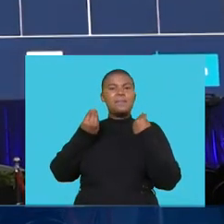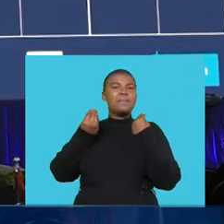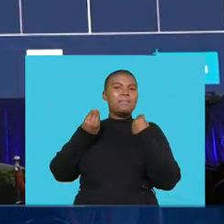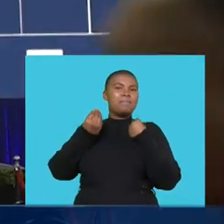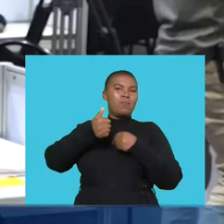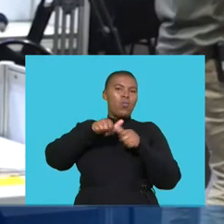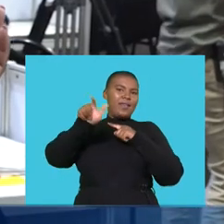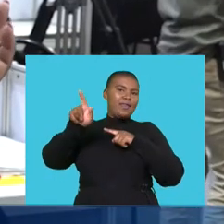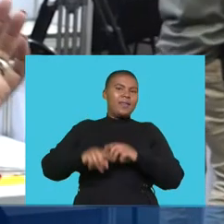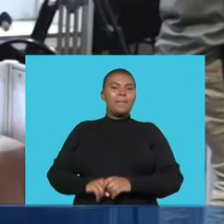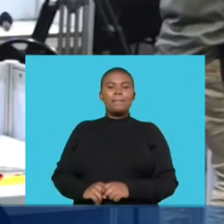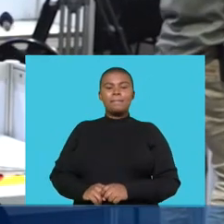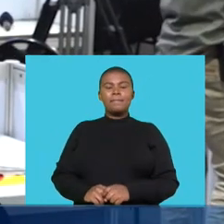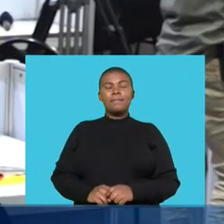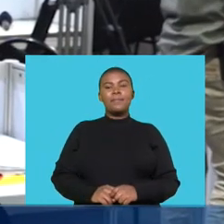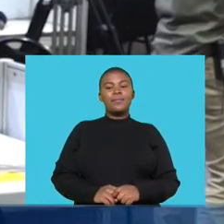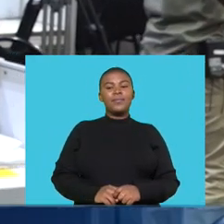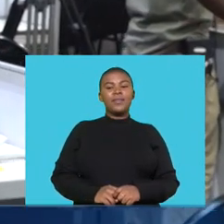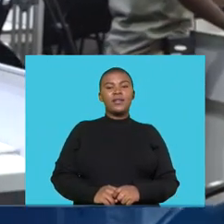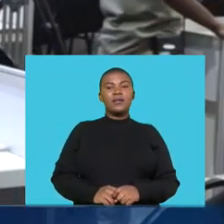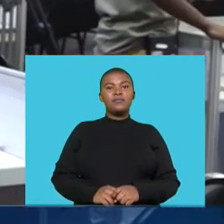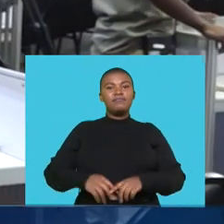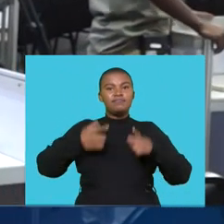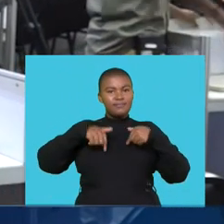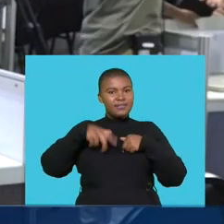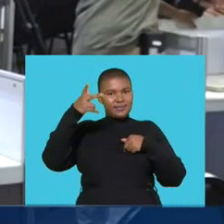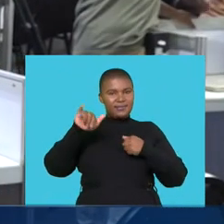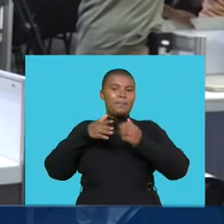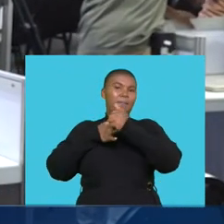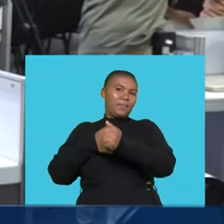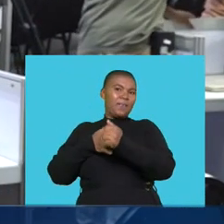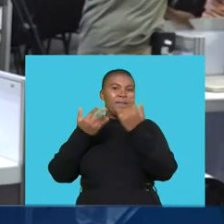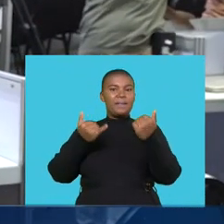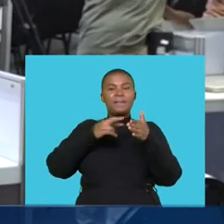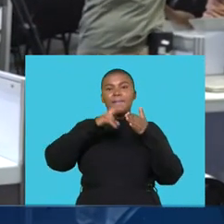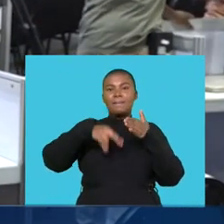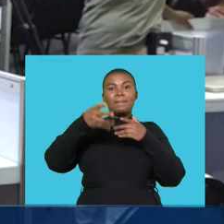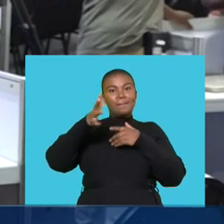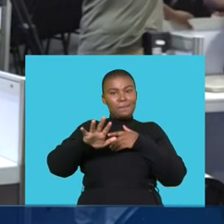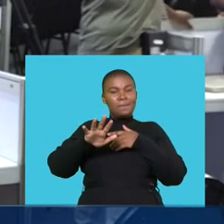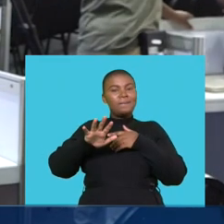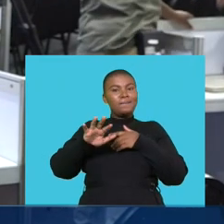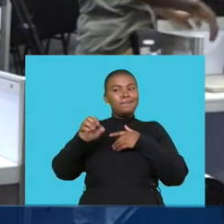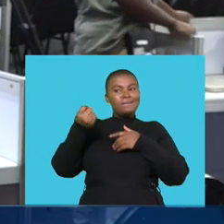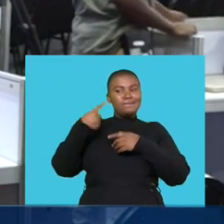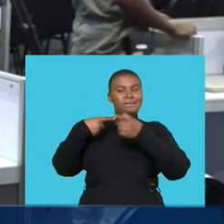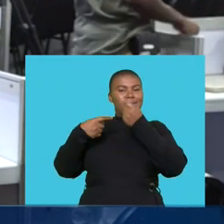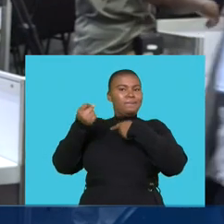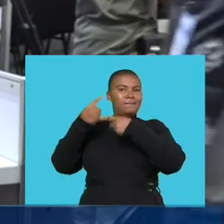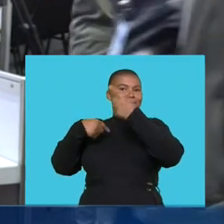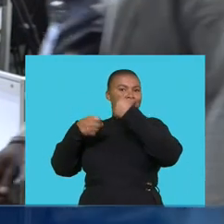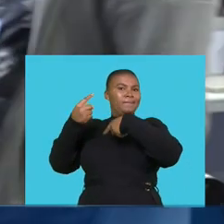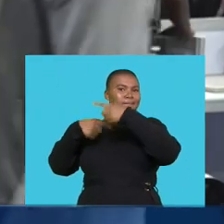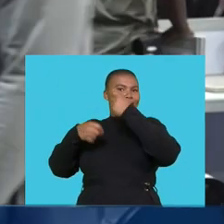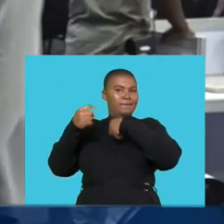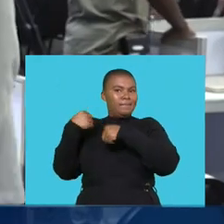We are still in the lead and our results are still coming in Seviya la